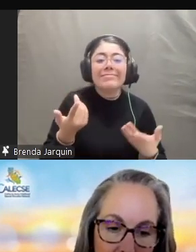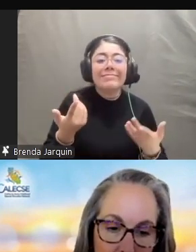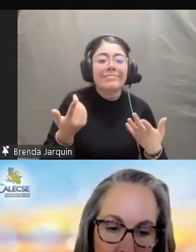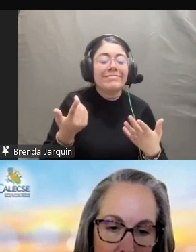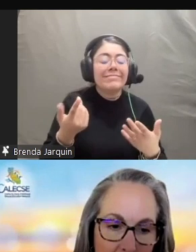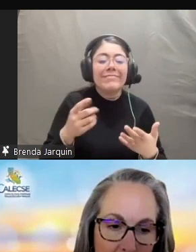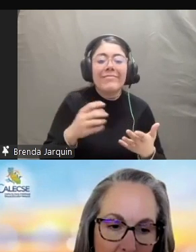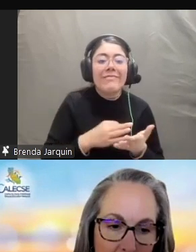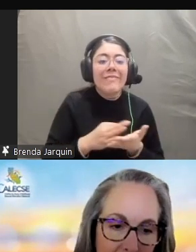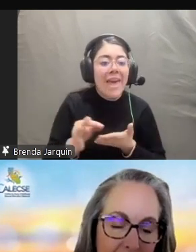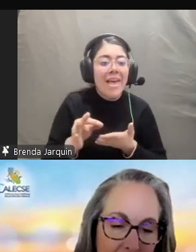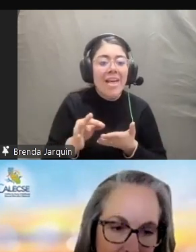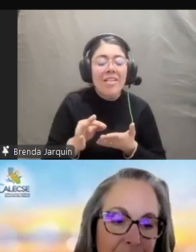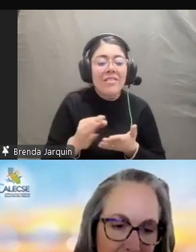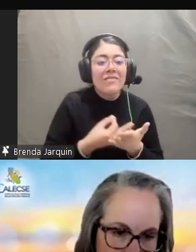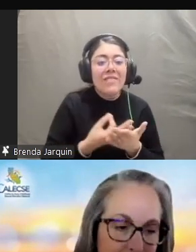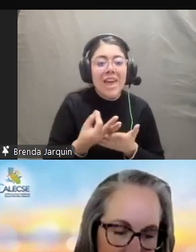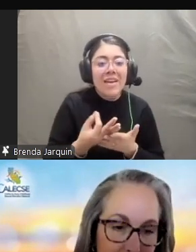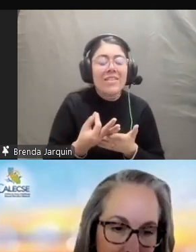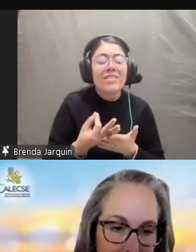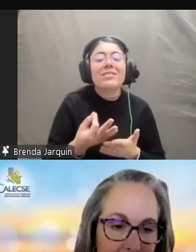then Nancy There was shares.